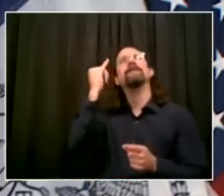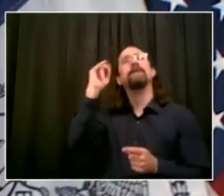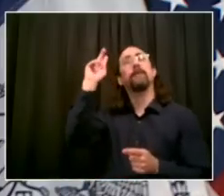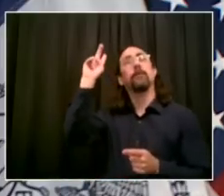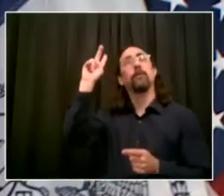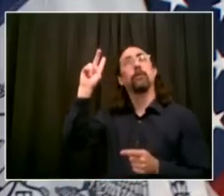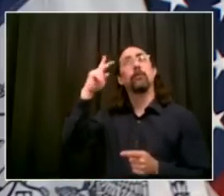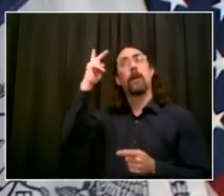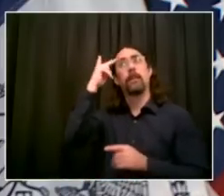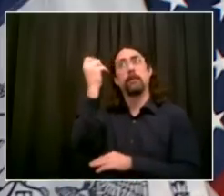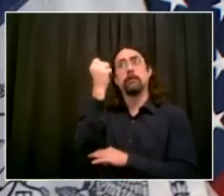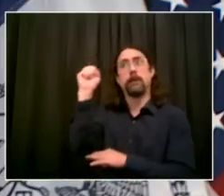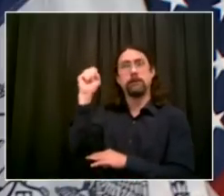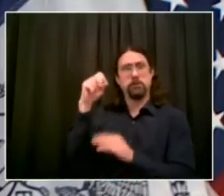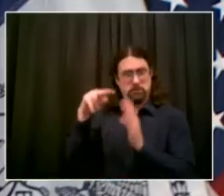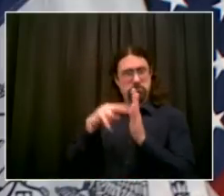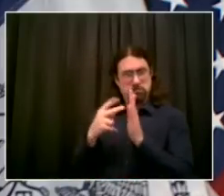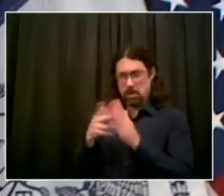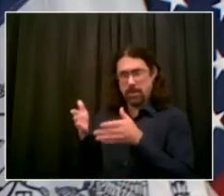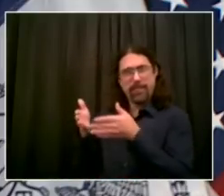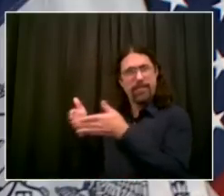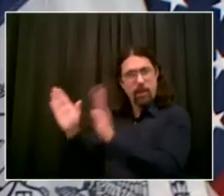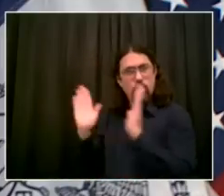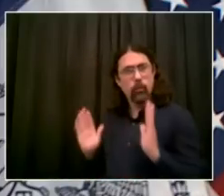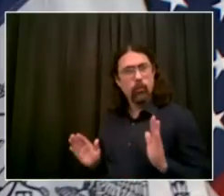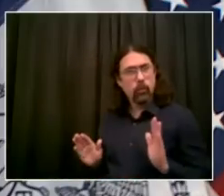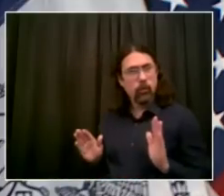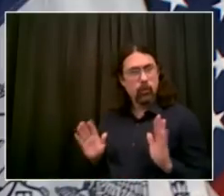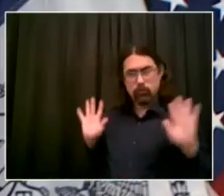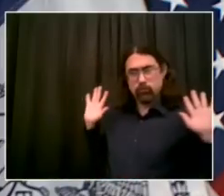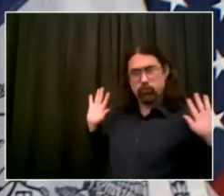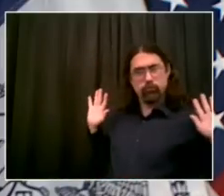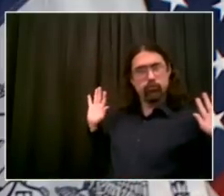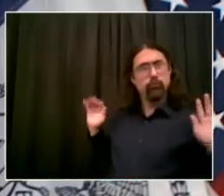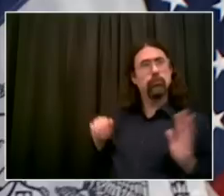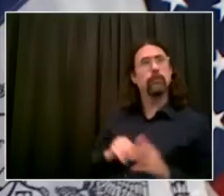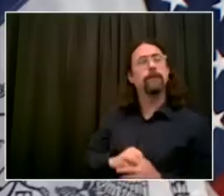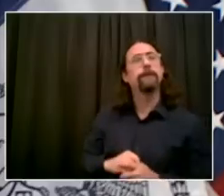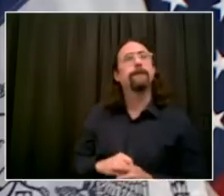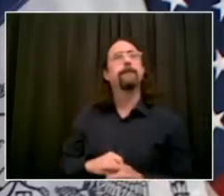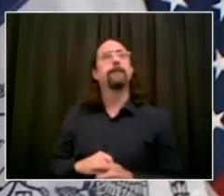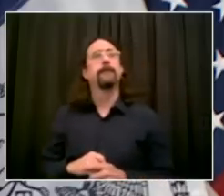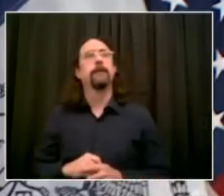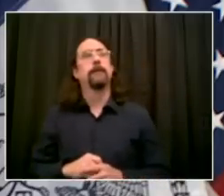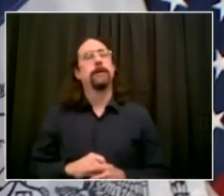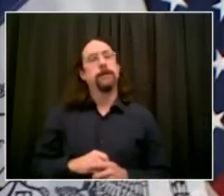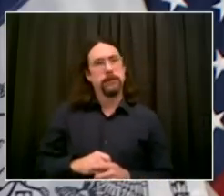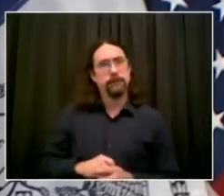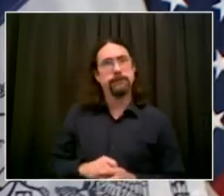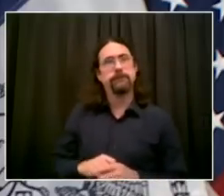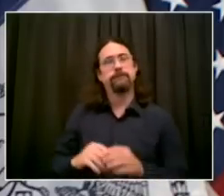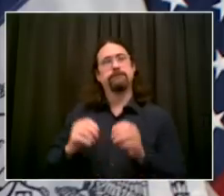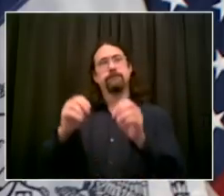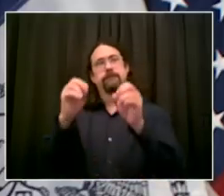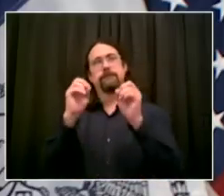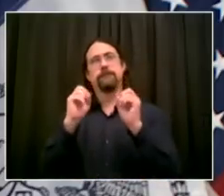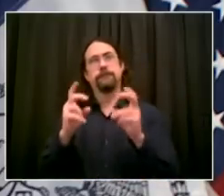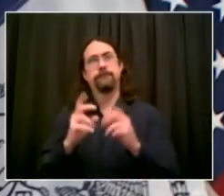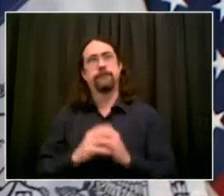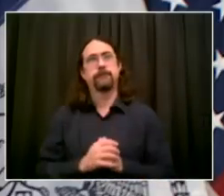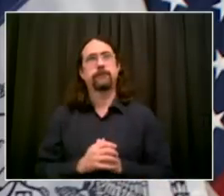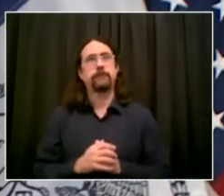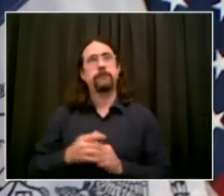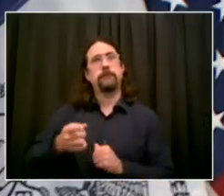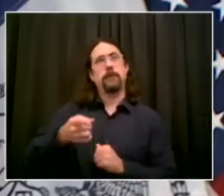protest. And we have dealt with that in different periods of this crisis. And we've seen different realities